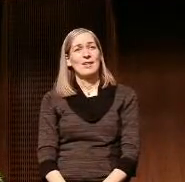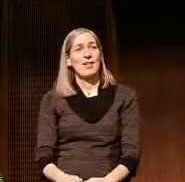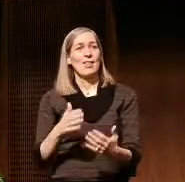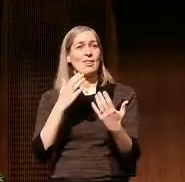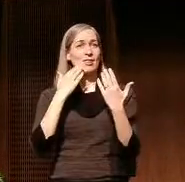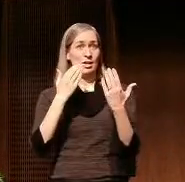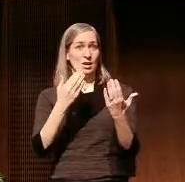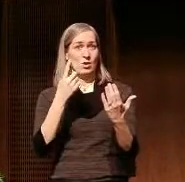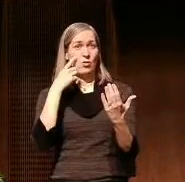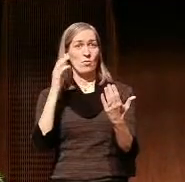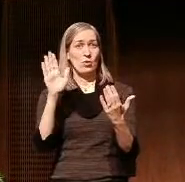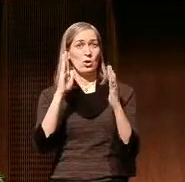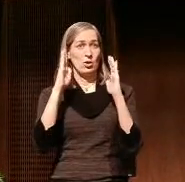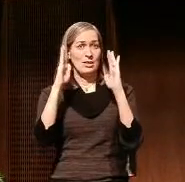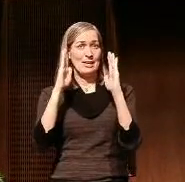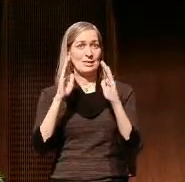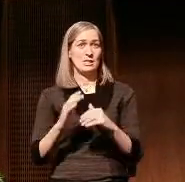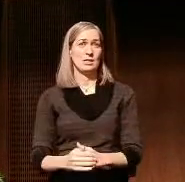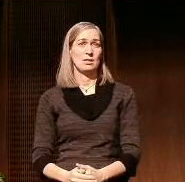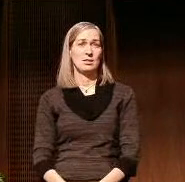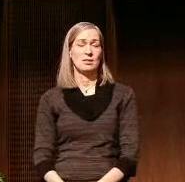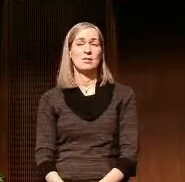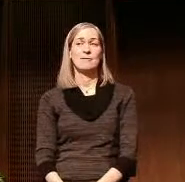Thank you for your attention.